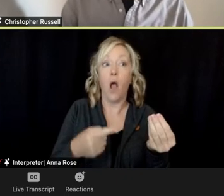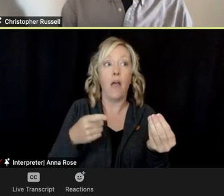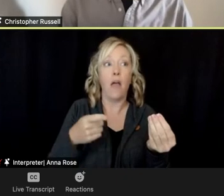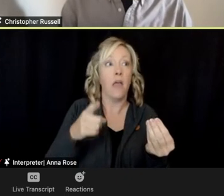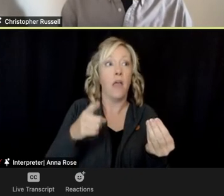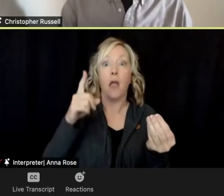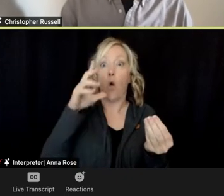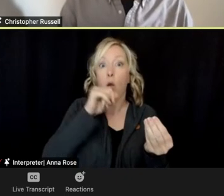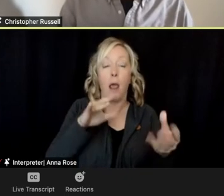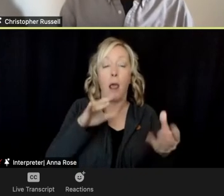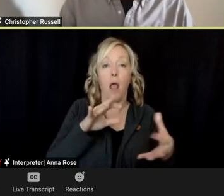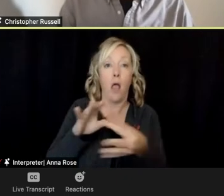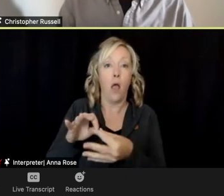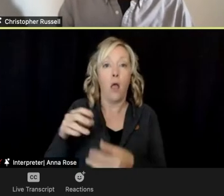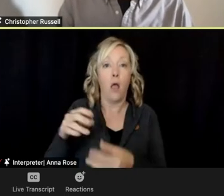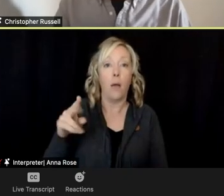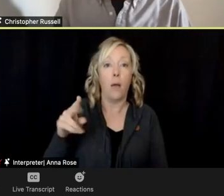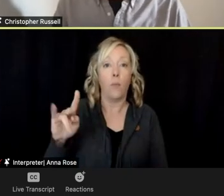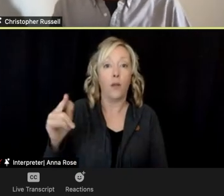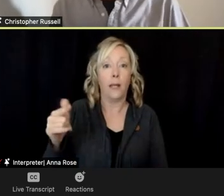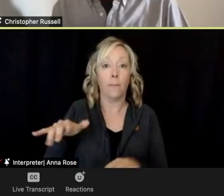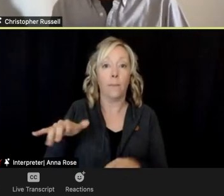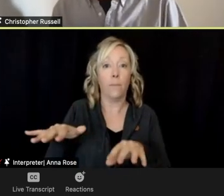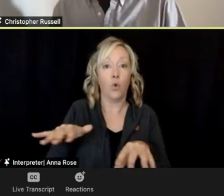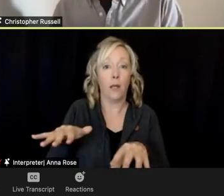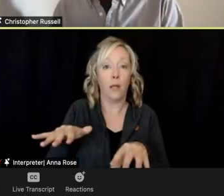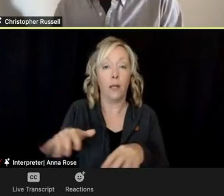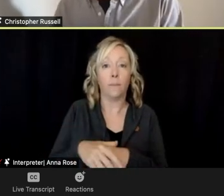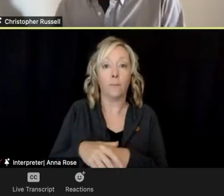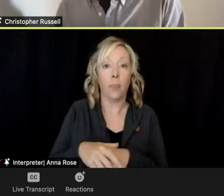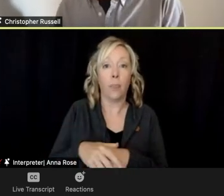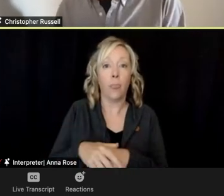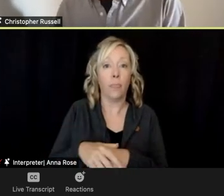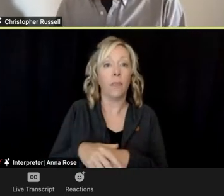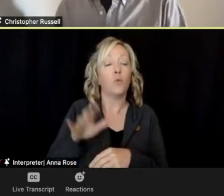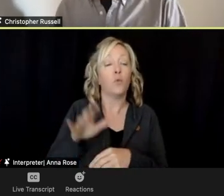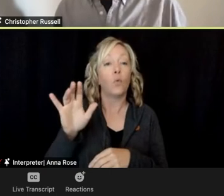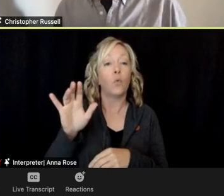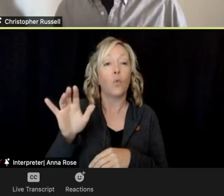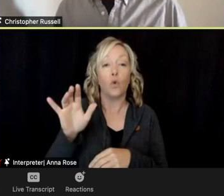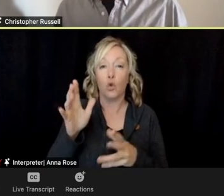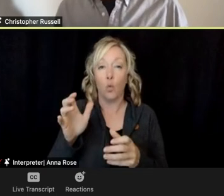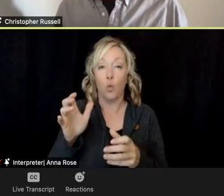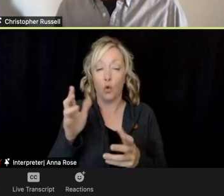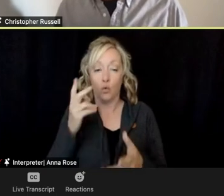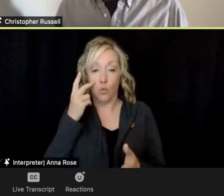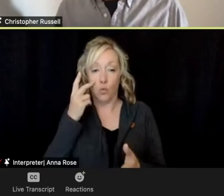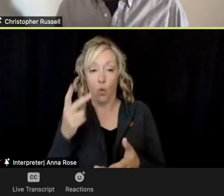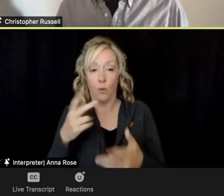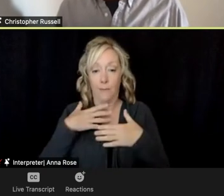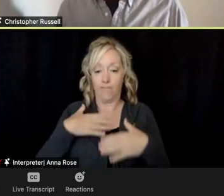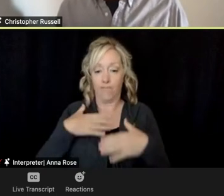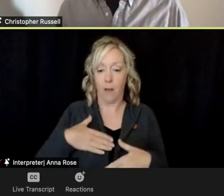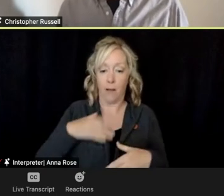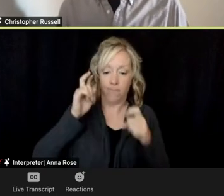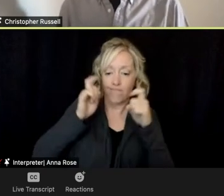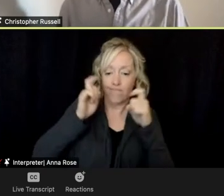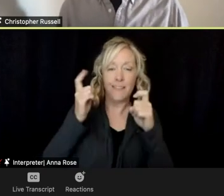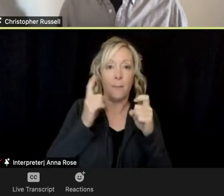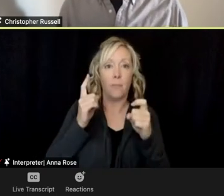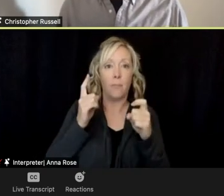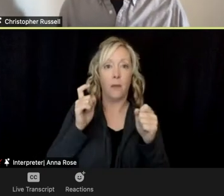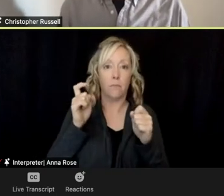for is some sort of shift in state that indicates anticipation, and that can be unique to the student. Okay,